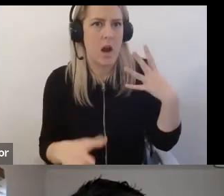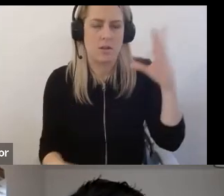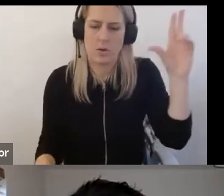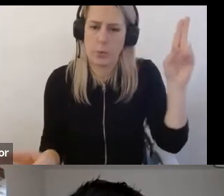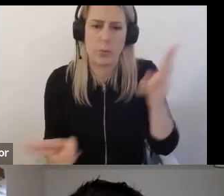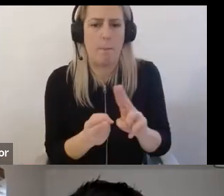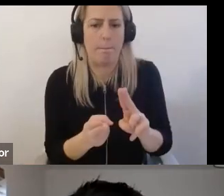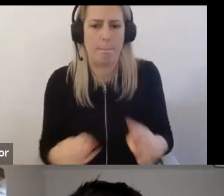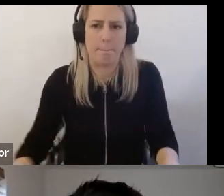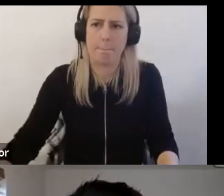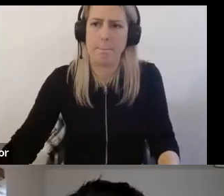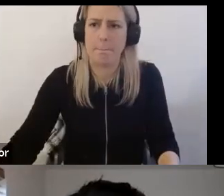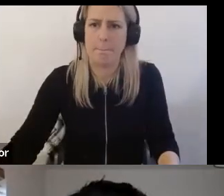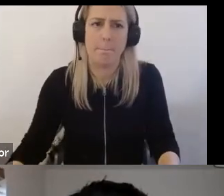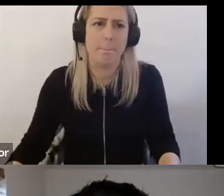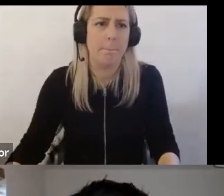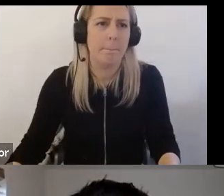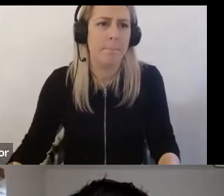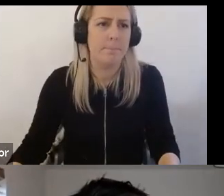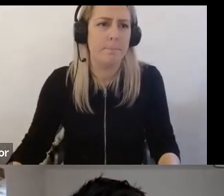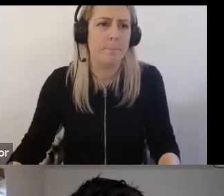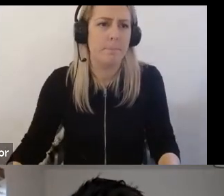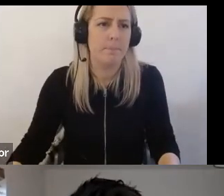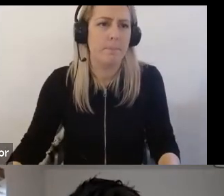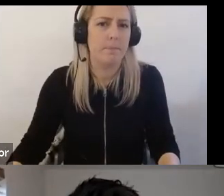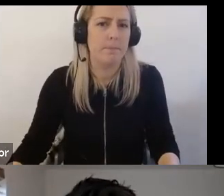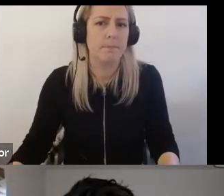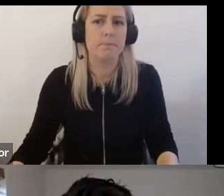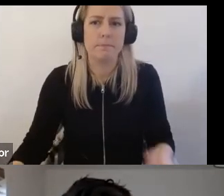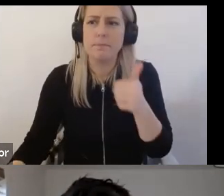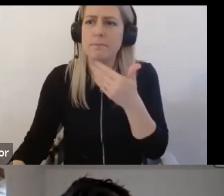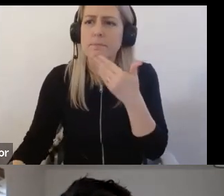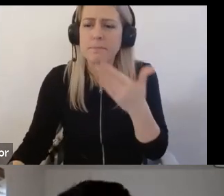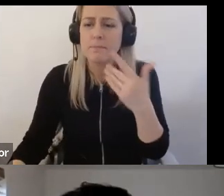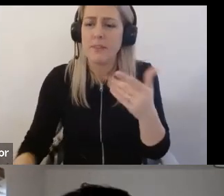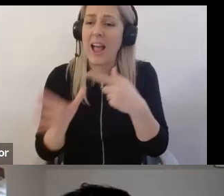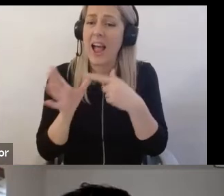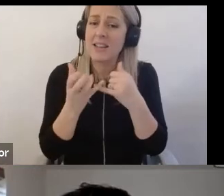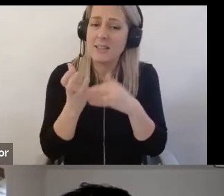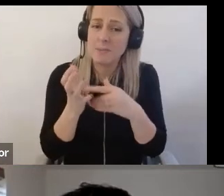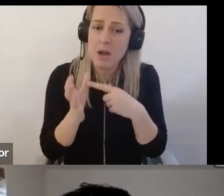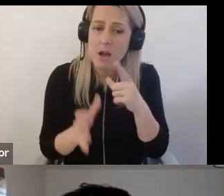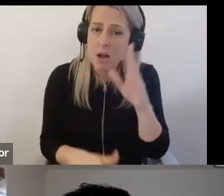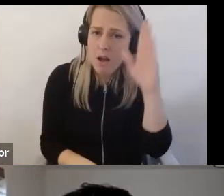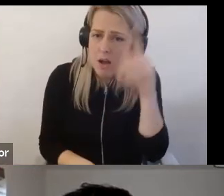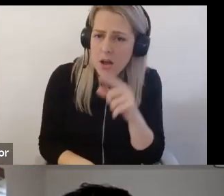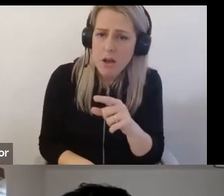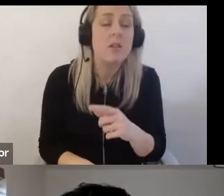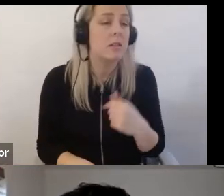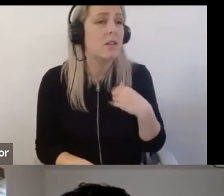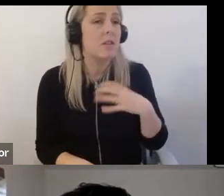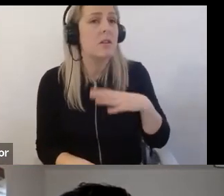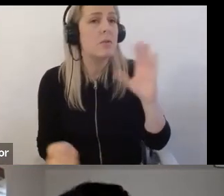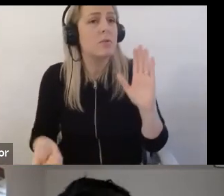Thank you. Asma, you've got your hand up again. Thanks. Yeah, I just wanted to add that I think there's also, a lot of